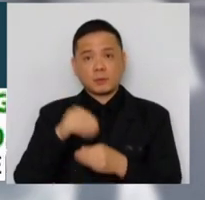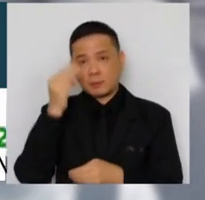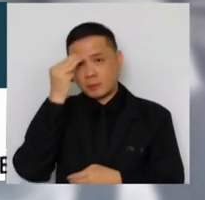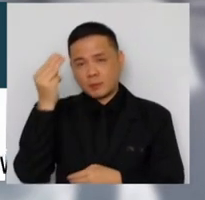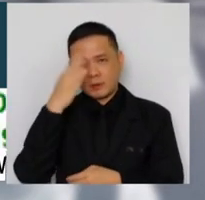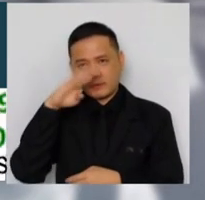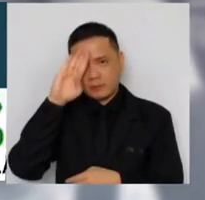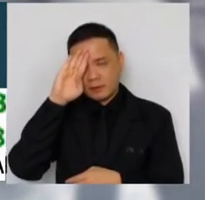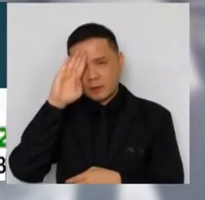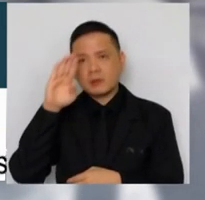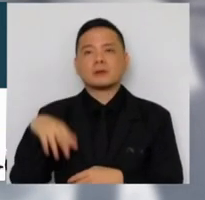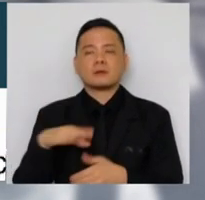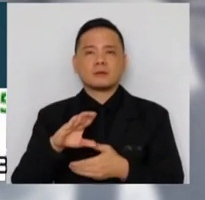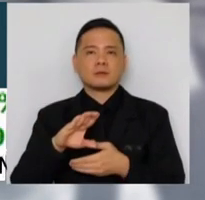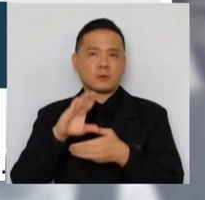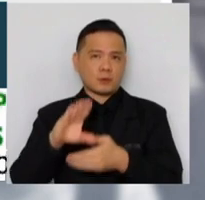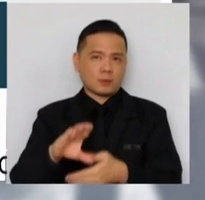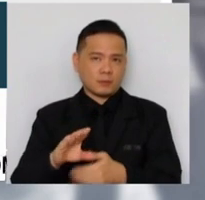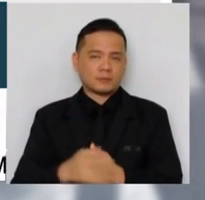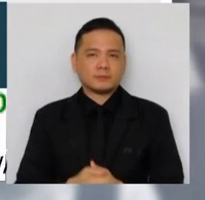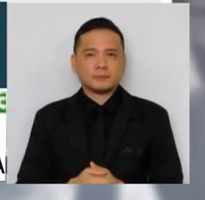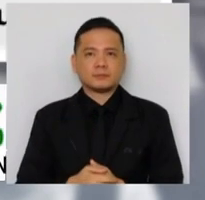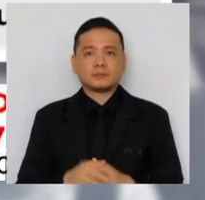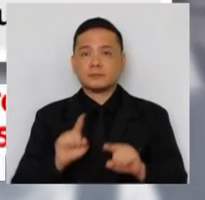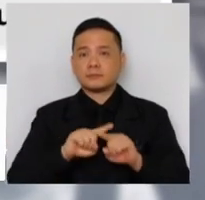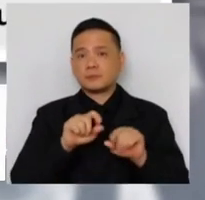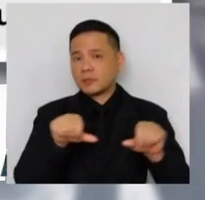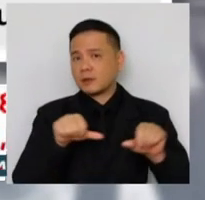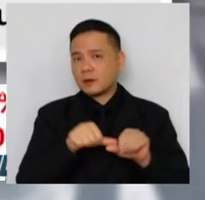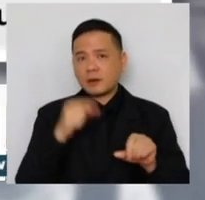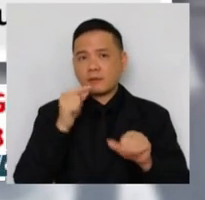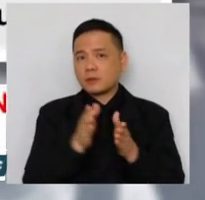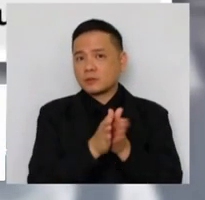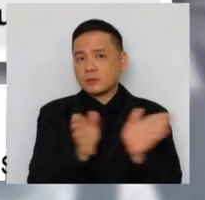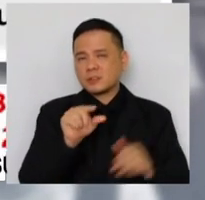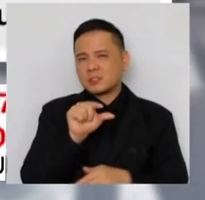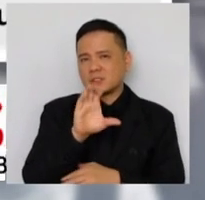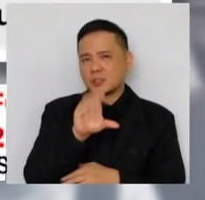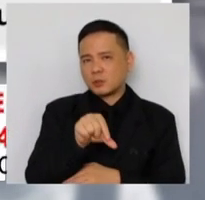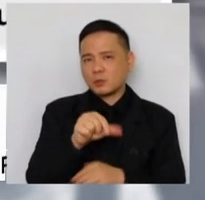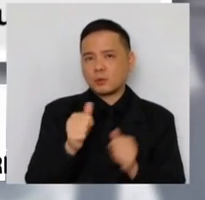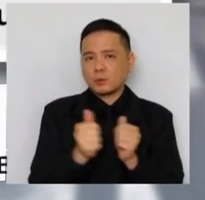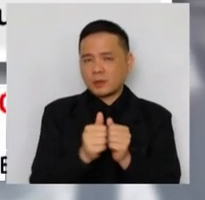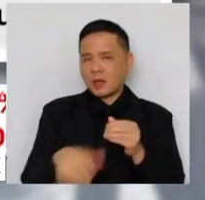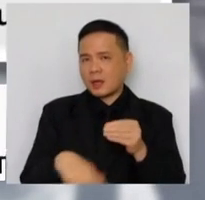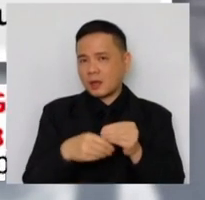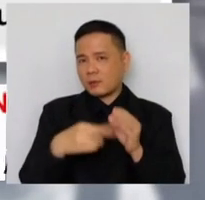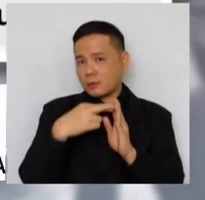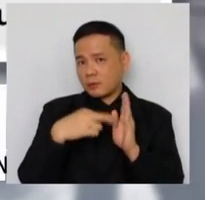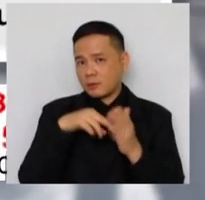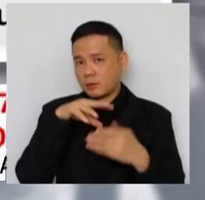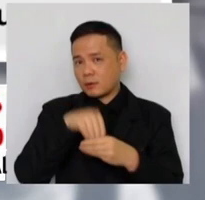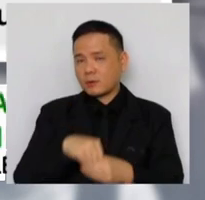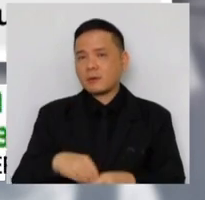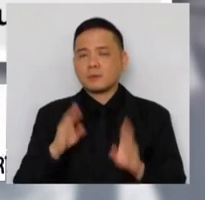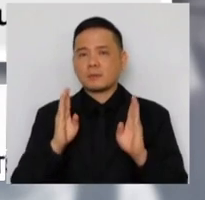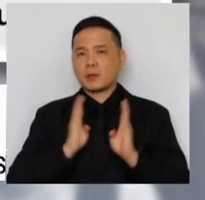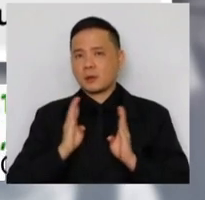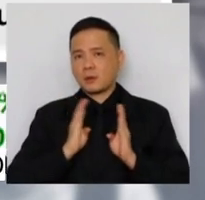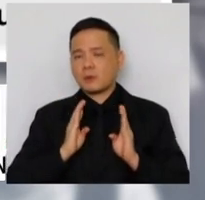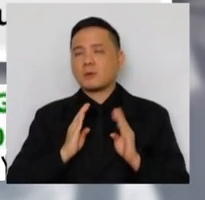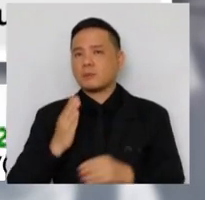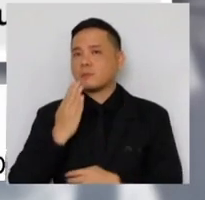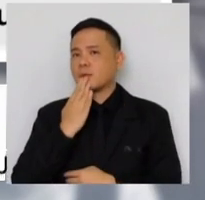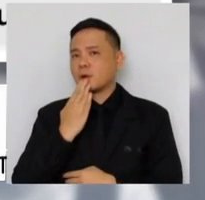and Zamboanga City. Areas to be placed under a general community quarantine with heightened restrictions include Baguio and